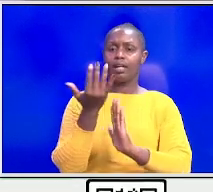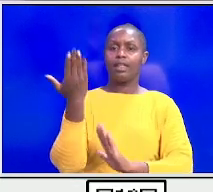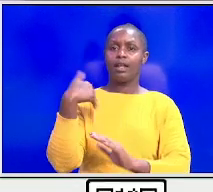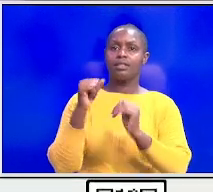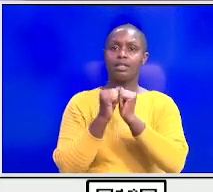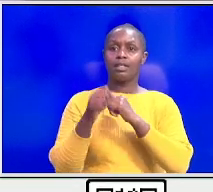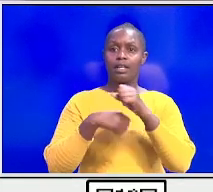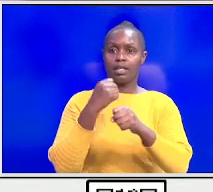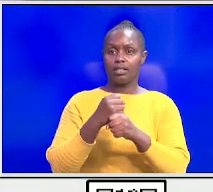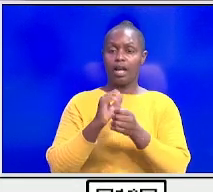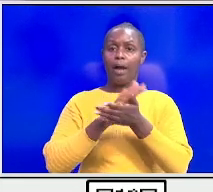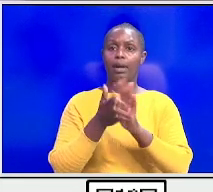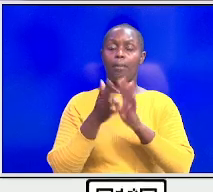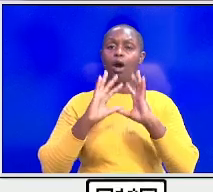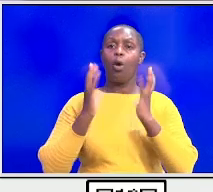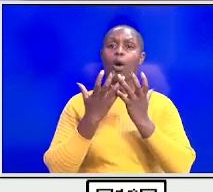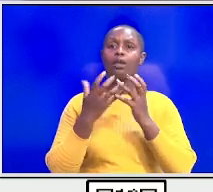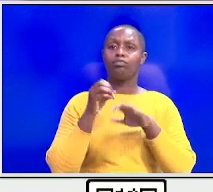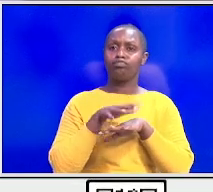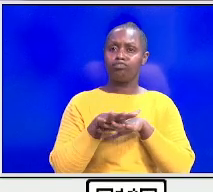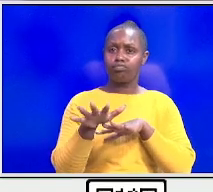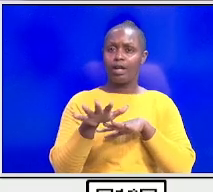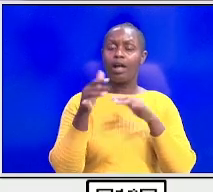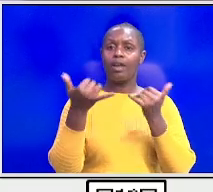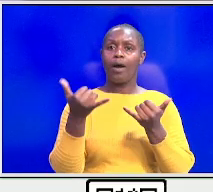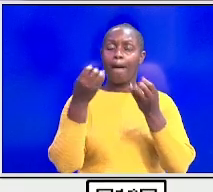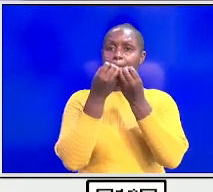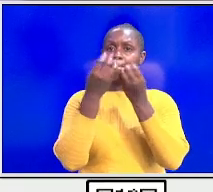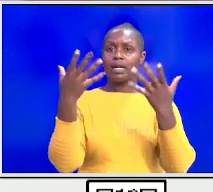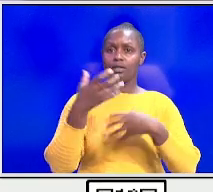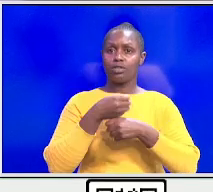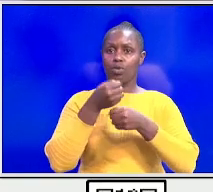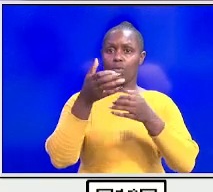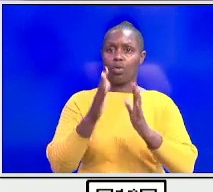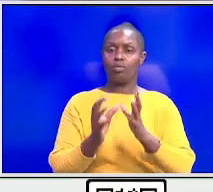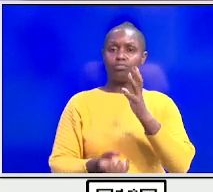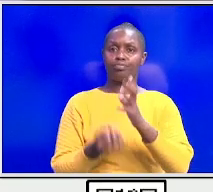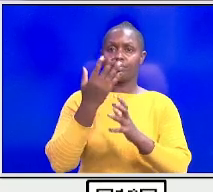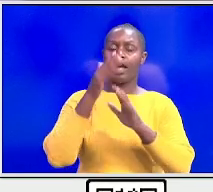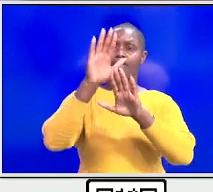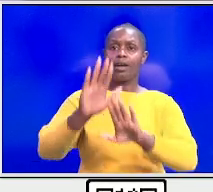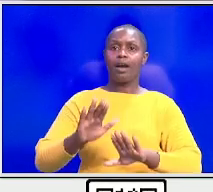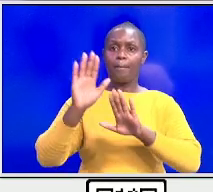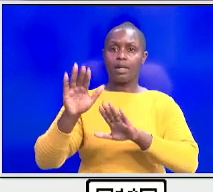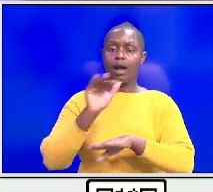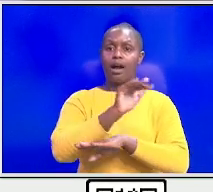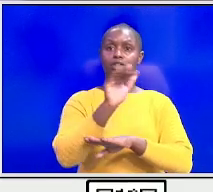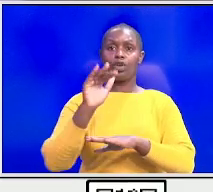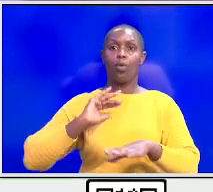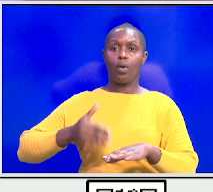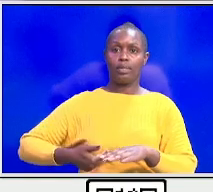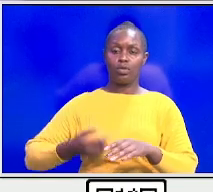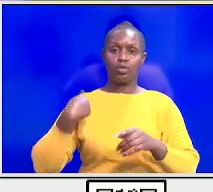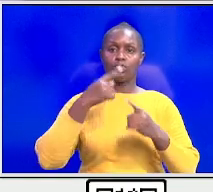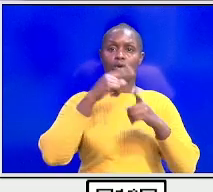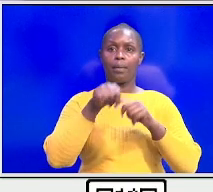is a worrying trend. To this, a number of local stakeholders have launched a campaign to combat the rise by challenging women to raise